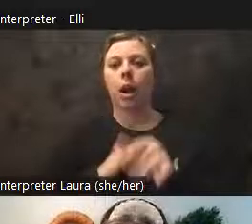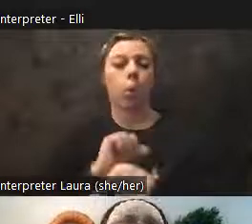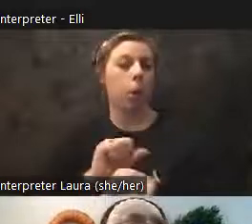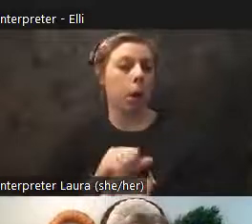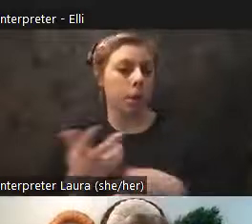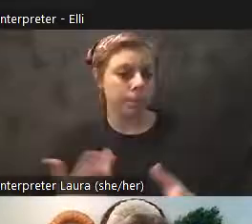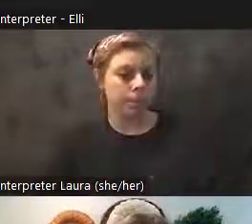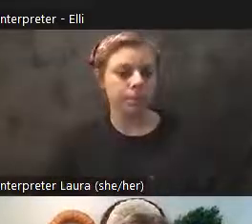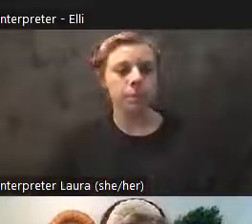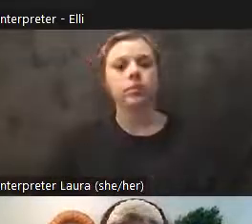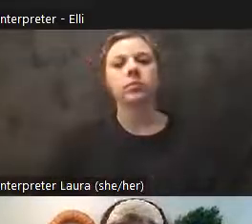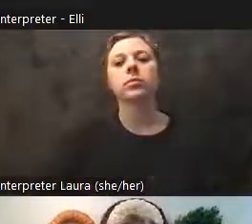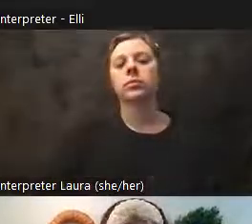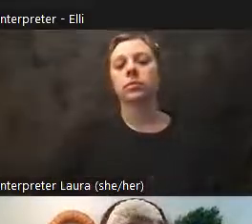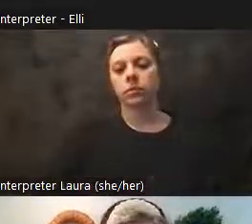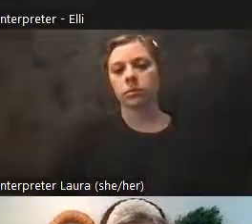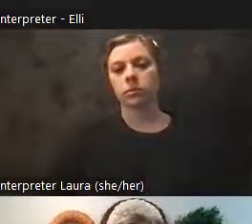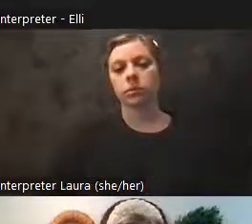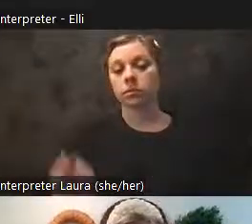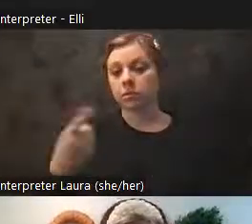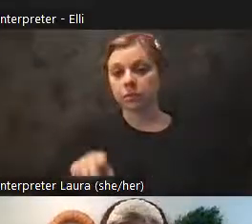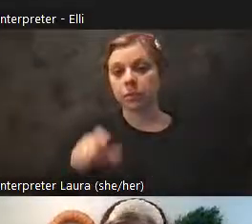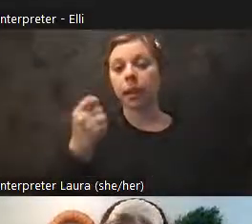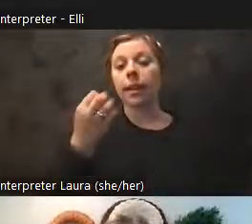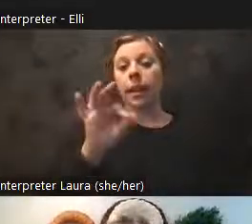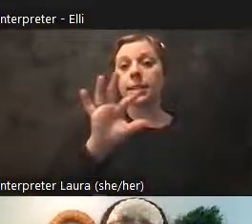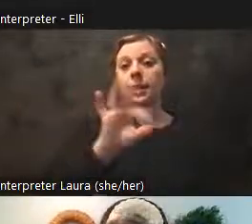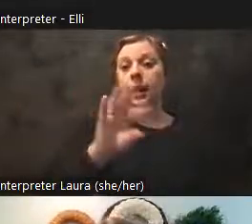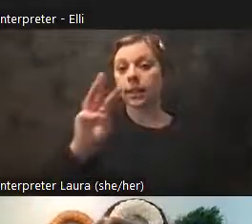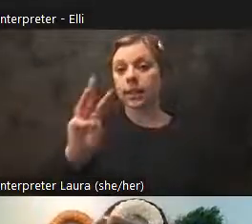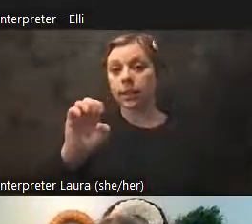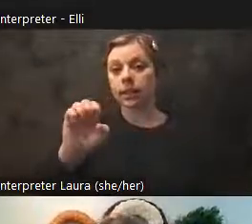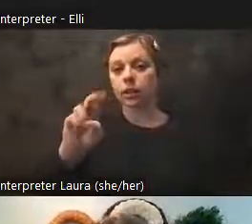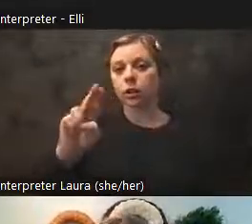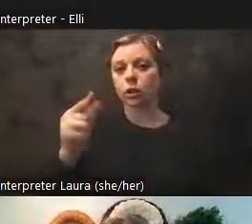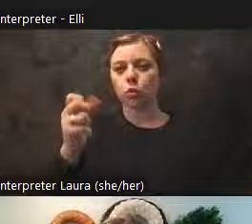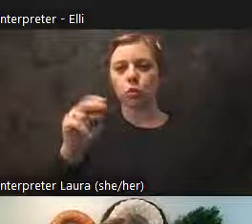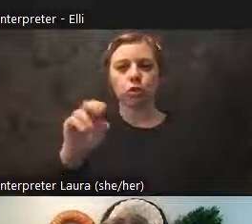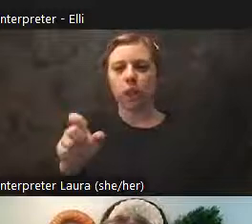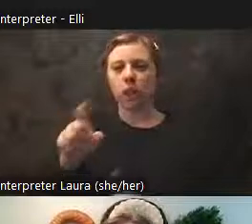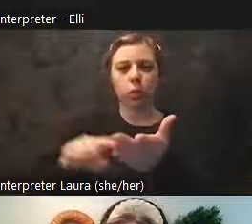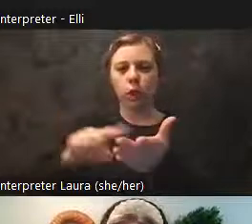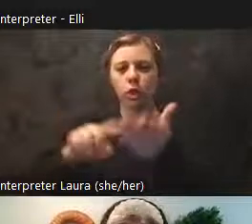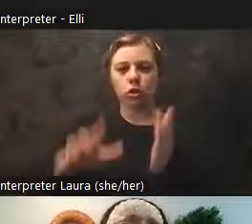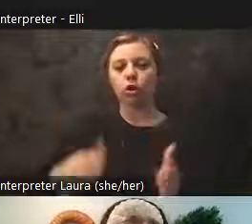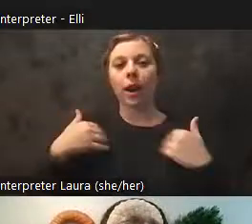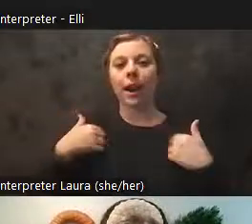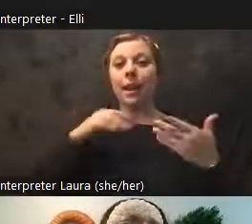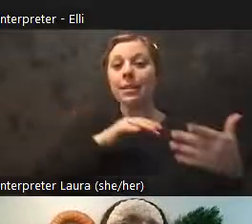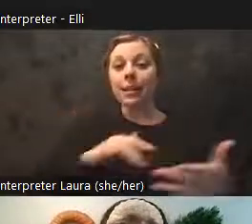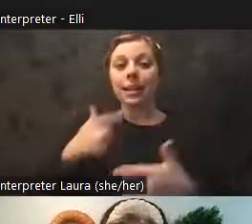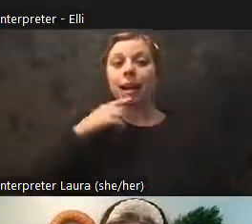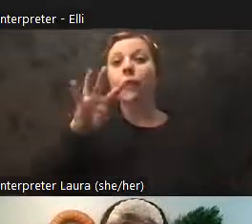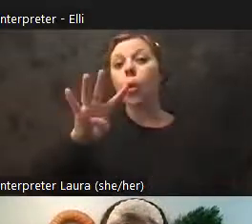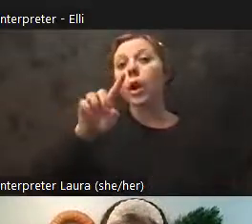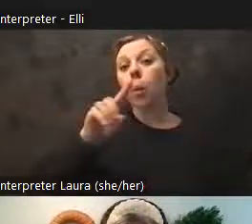In 1996, Eugene Cannon published a study finding that 41% of rape